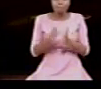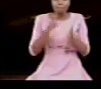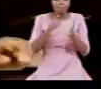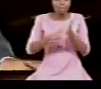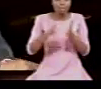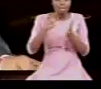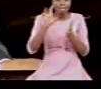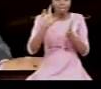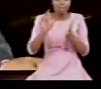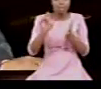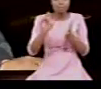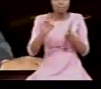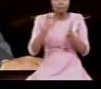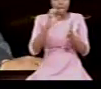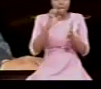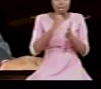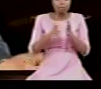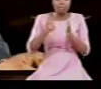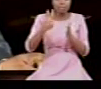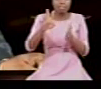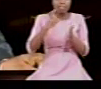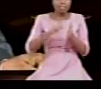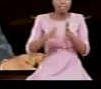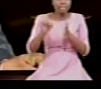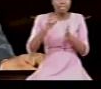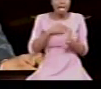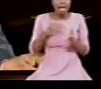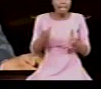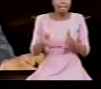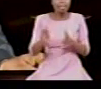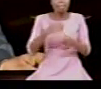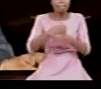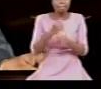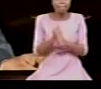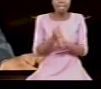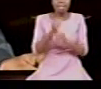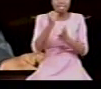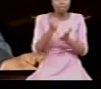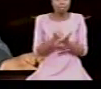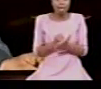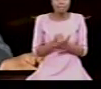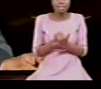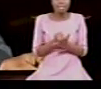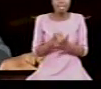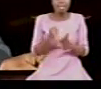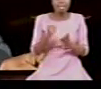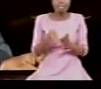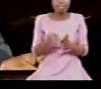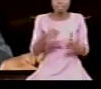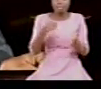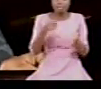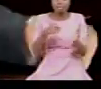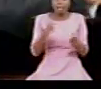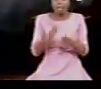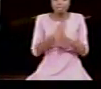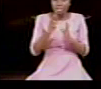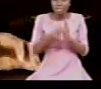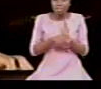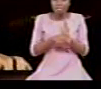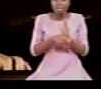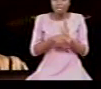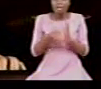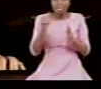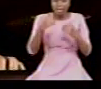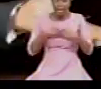same chapter 25, verse 8. And let them make me a sanctuary. Israelites that left